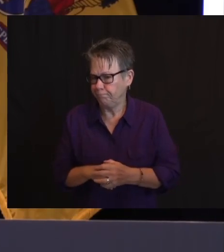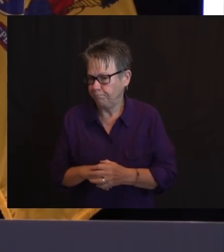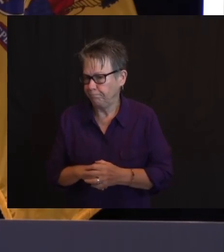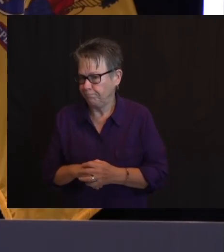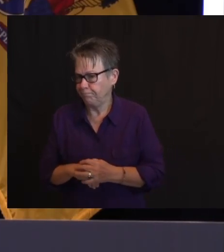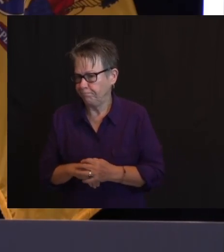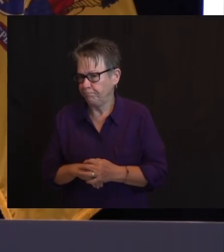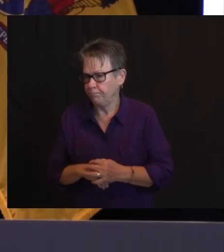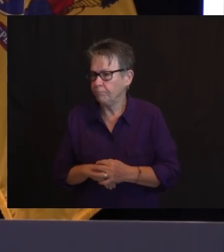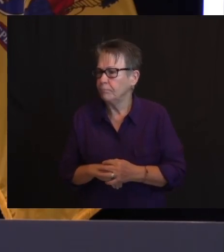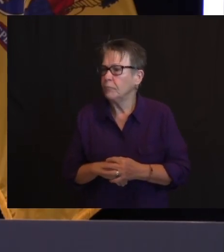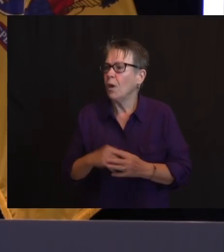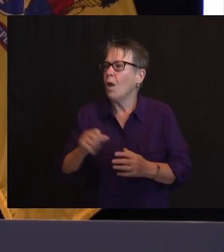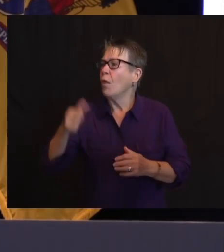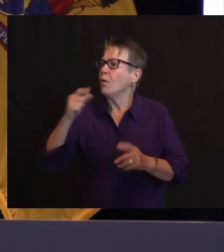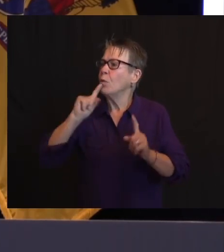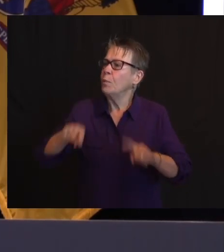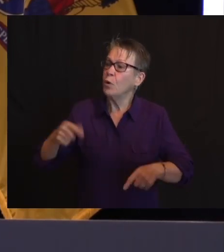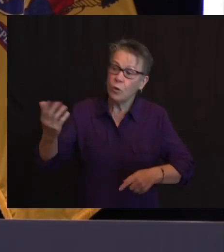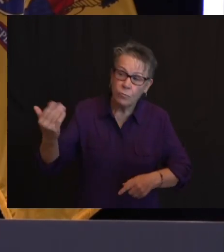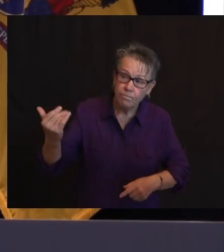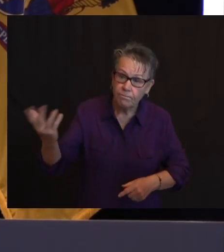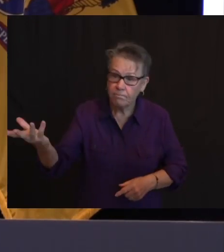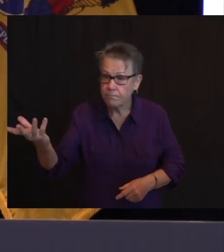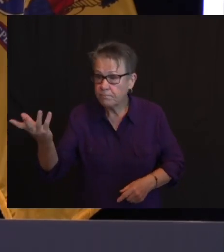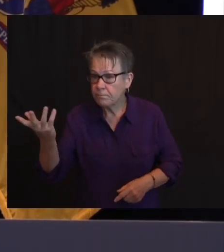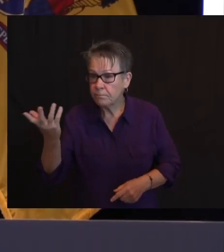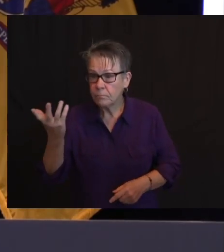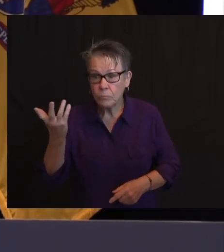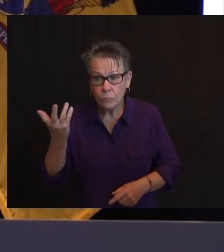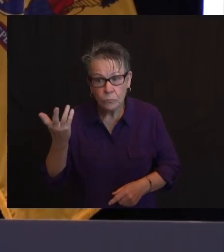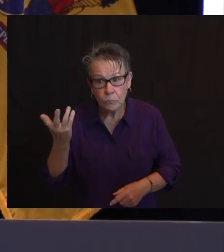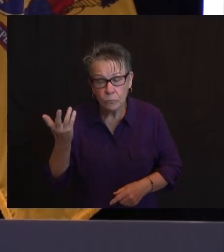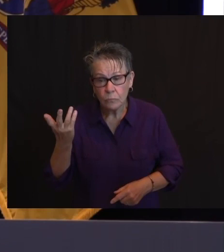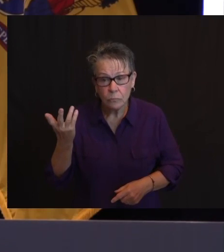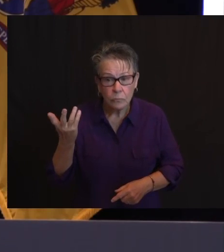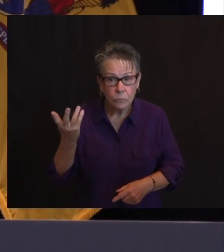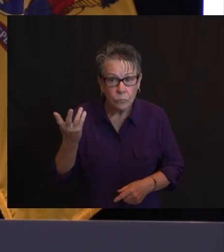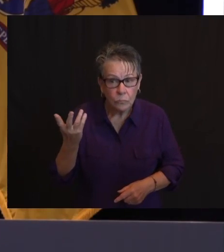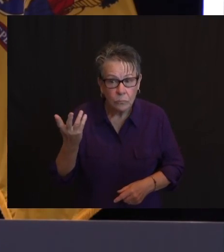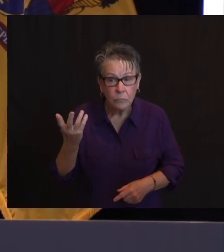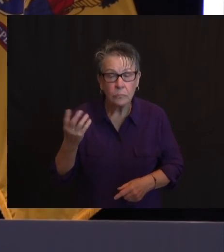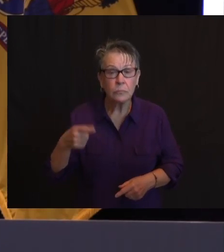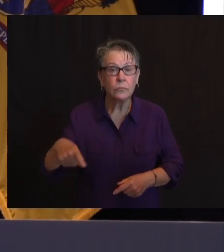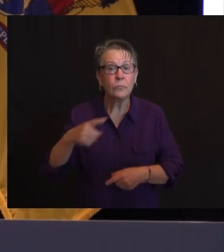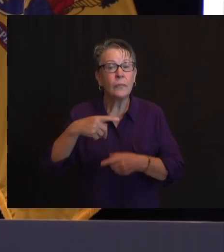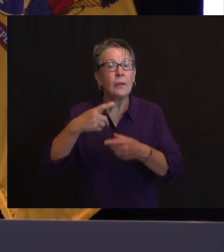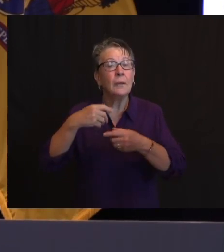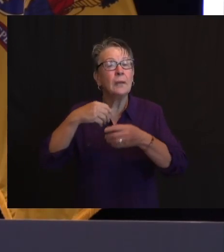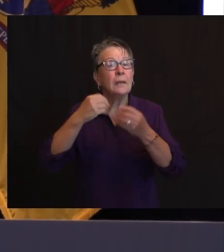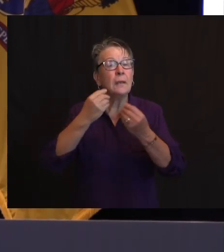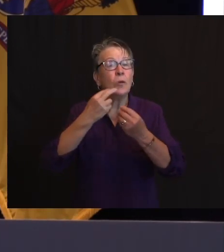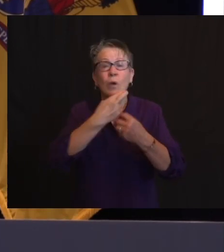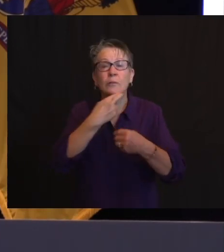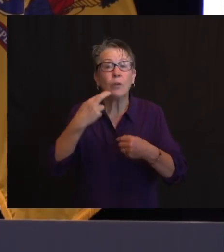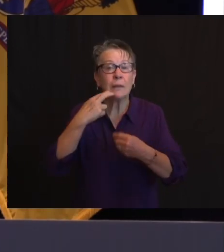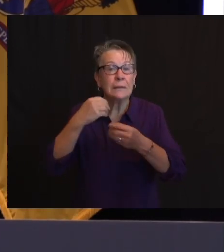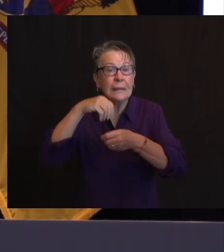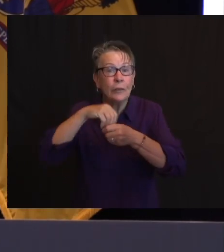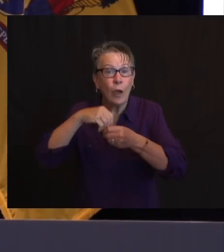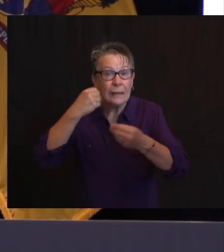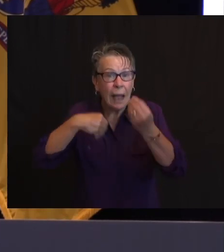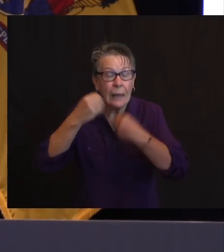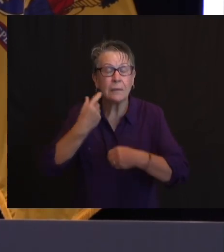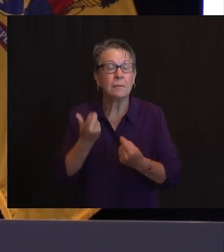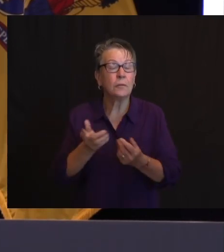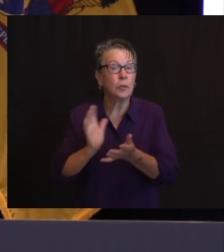second wave, it's been over 2 weeks since we've had indoor dining in gyms and theaters. what has the data shown? Are these